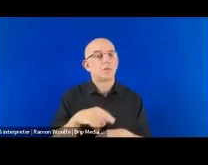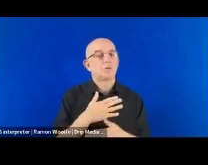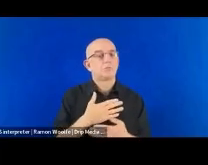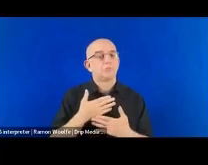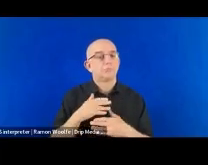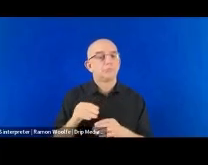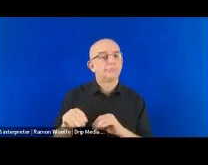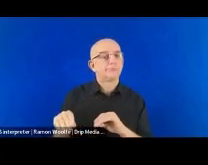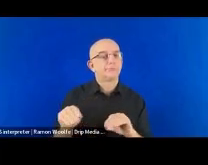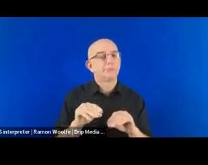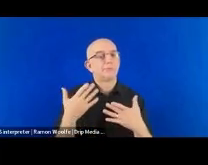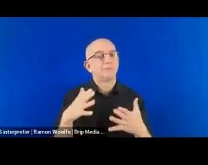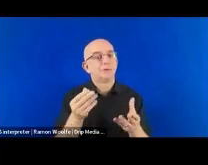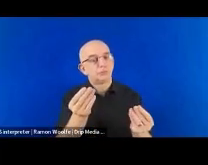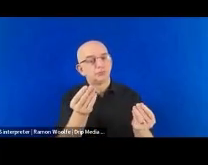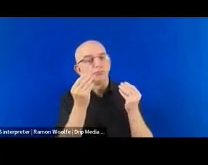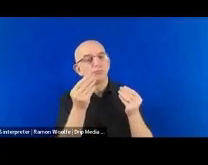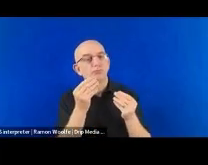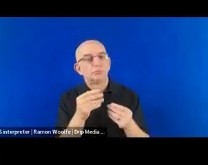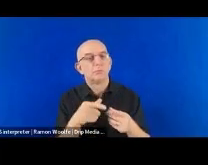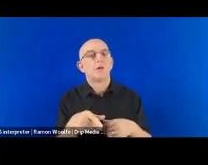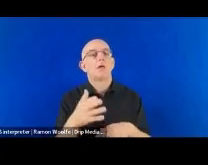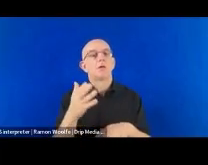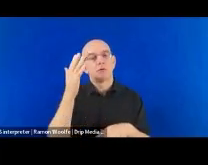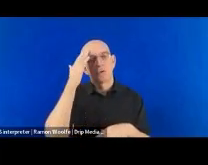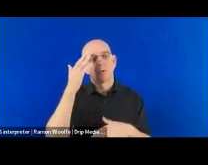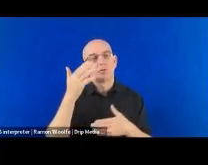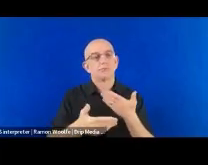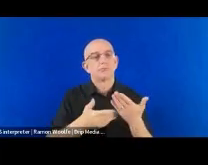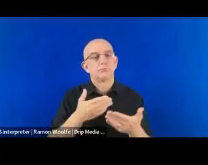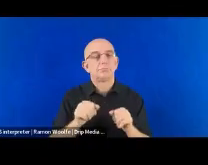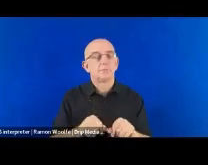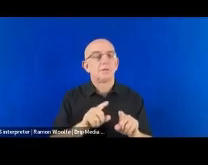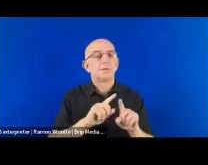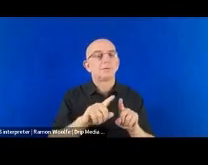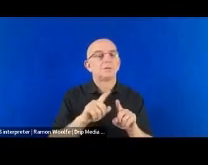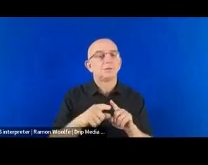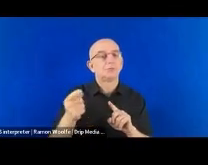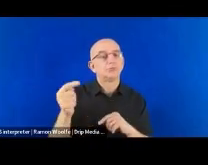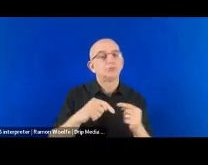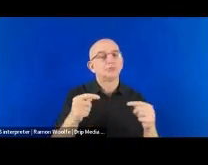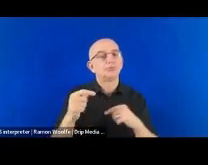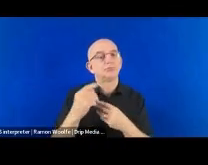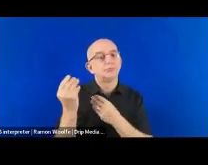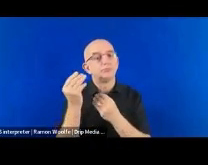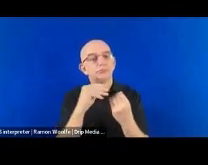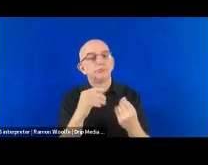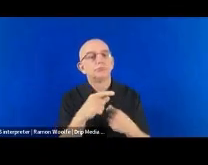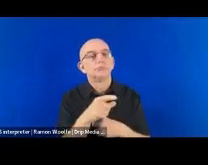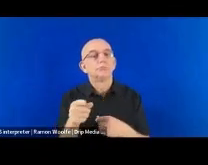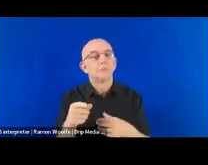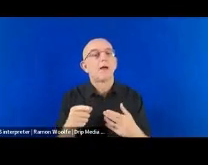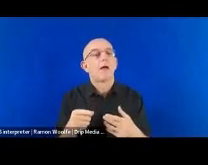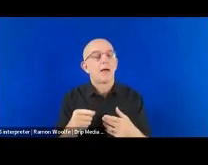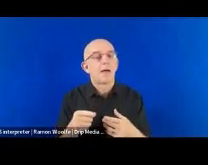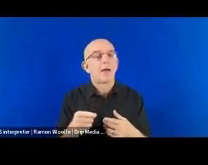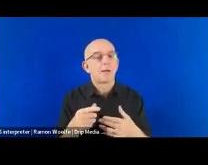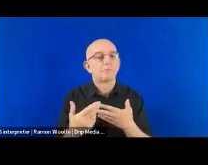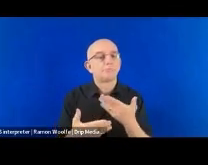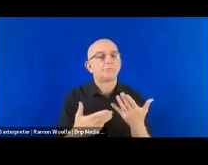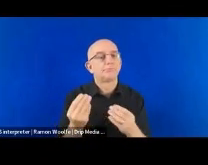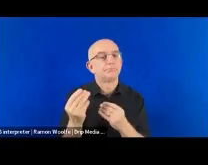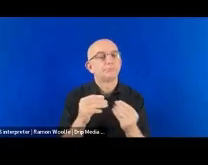Africa that governments tend to rely upon, to lead the development of policies and strategies. But they also